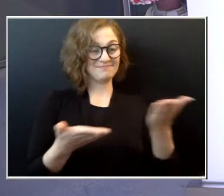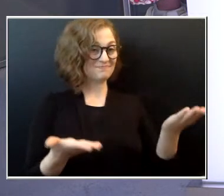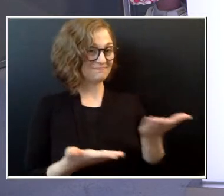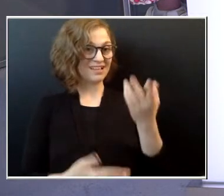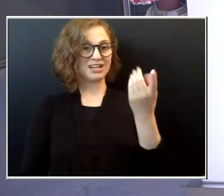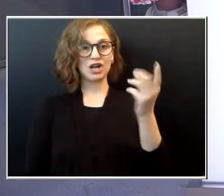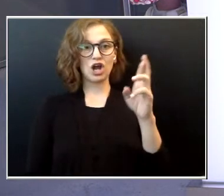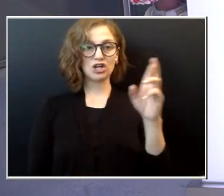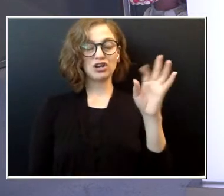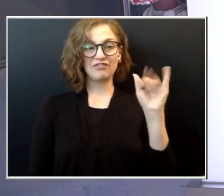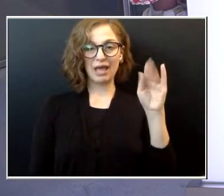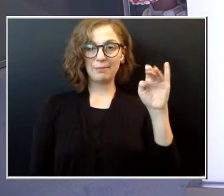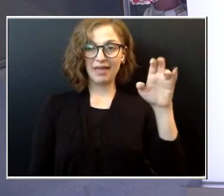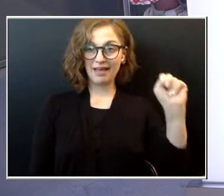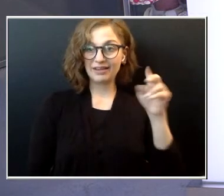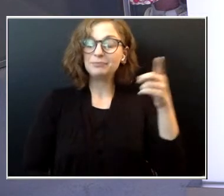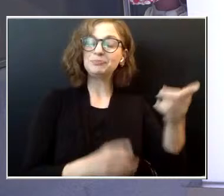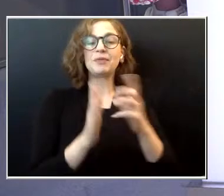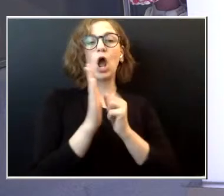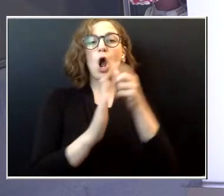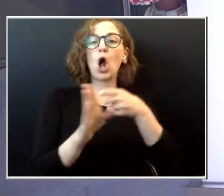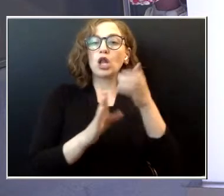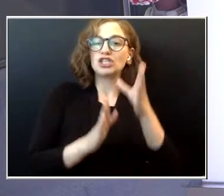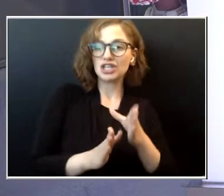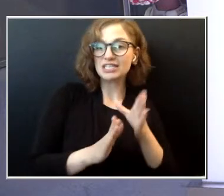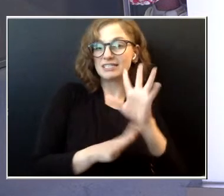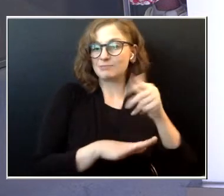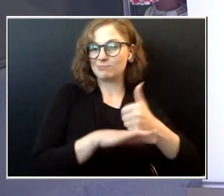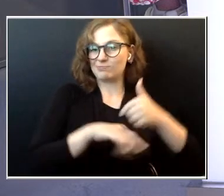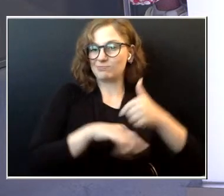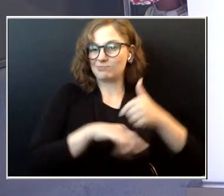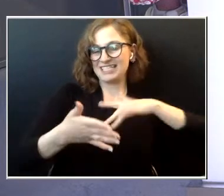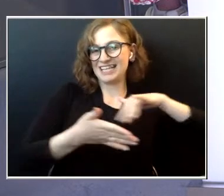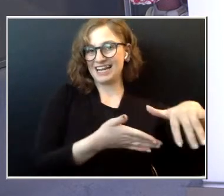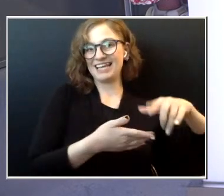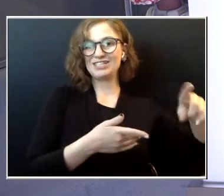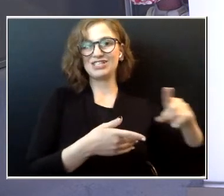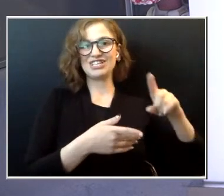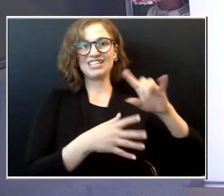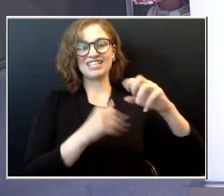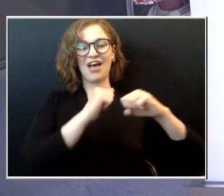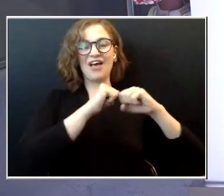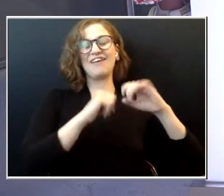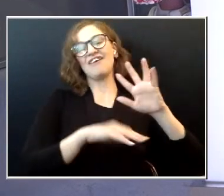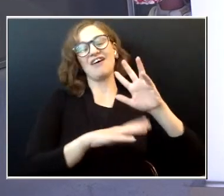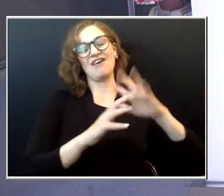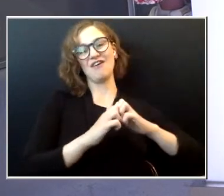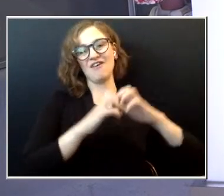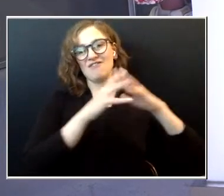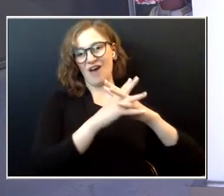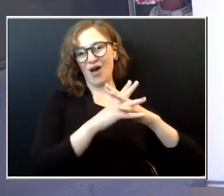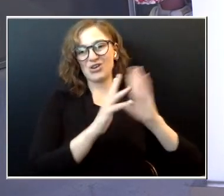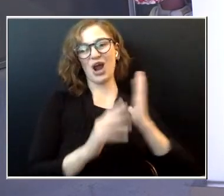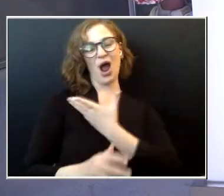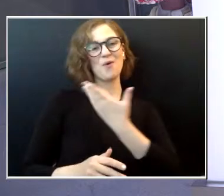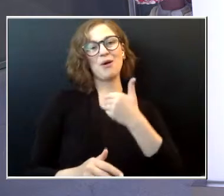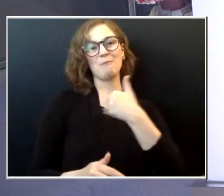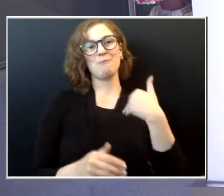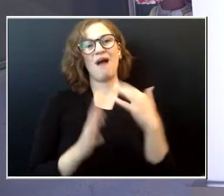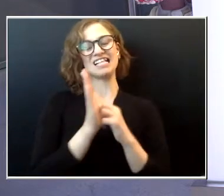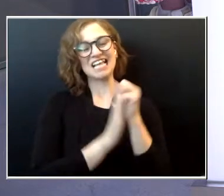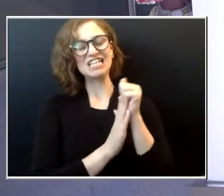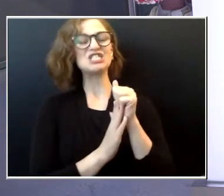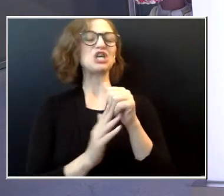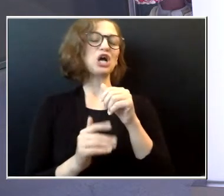of this study. She is founder of the University of Kansas Cancer Center's Breast Cancer Prevention and Survivorship Research Center.